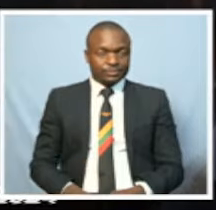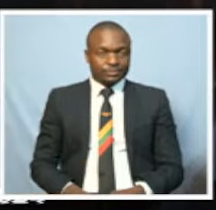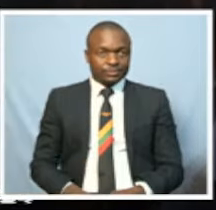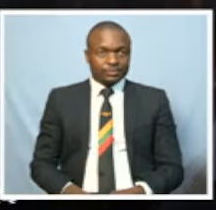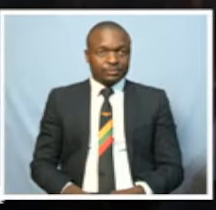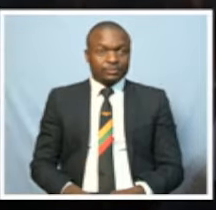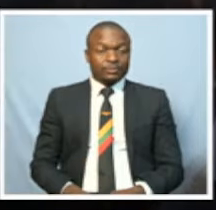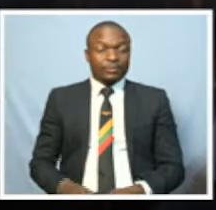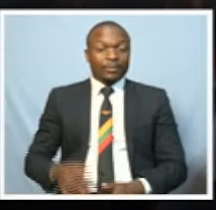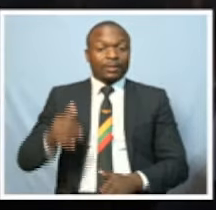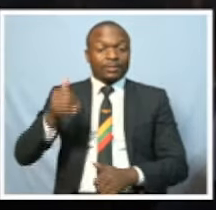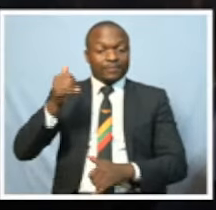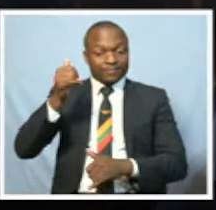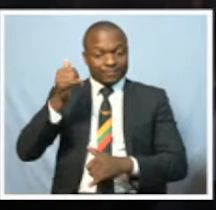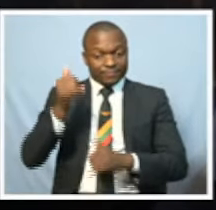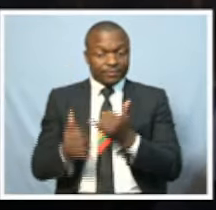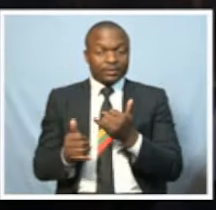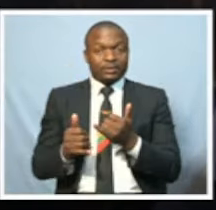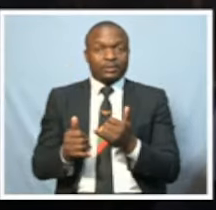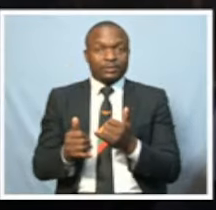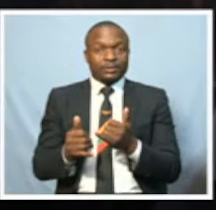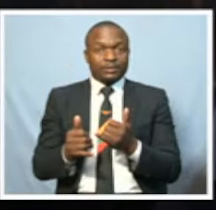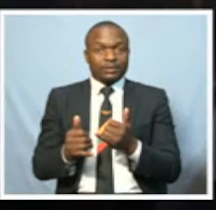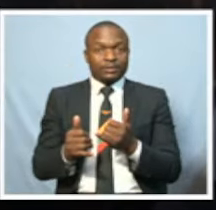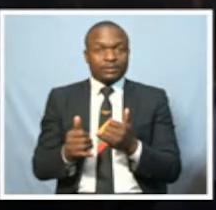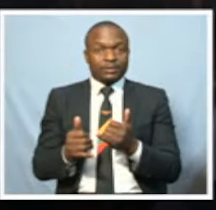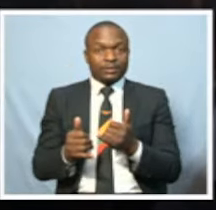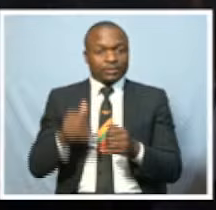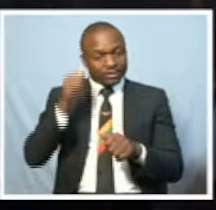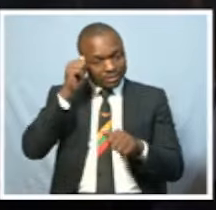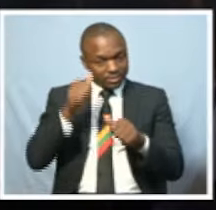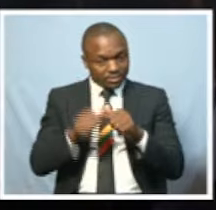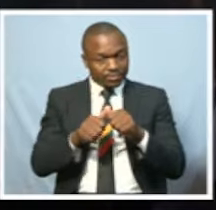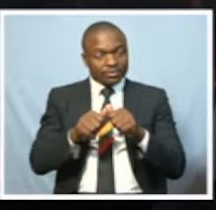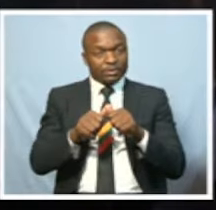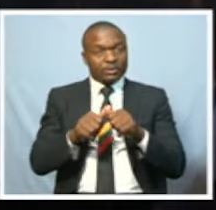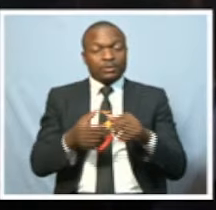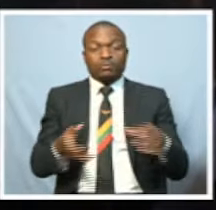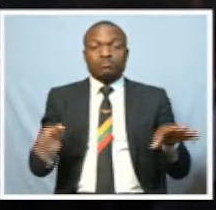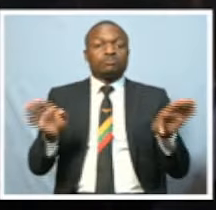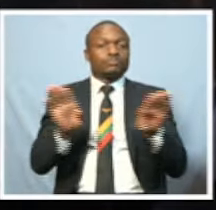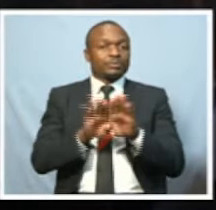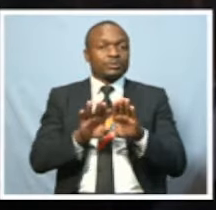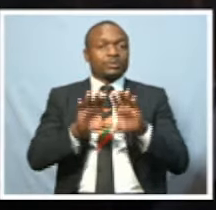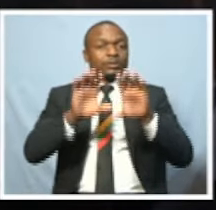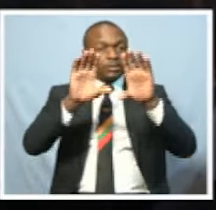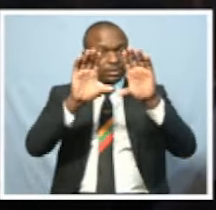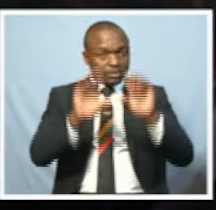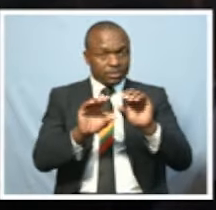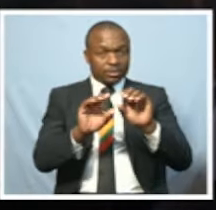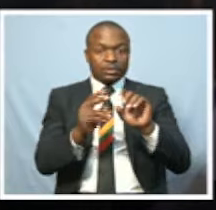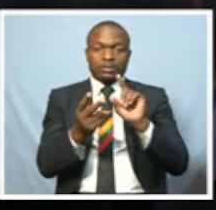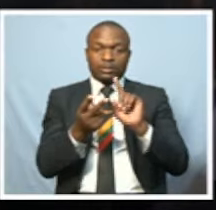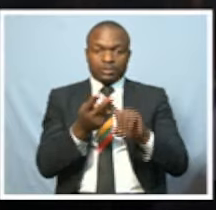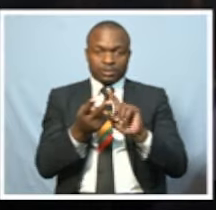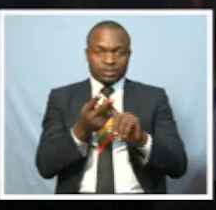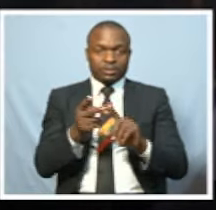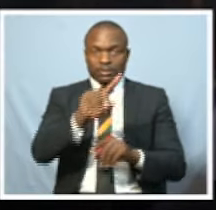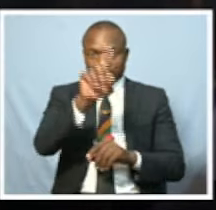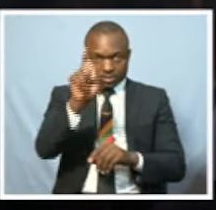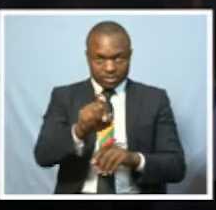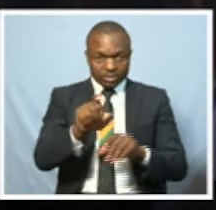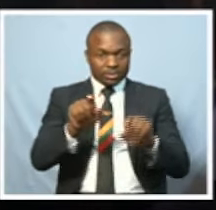The final closure, settlement of the account. The second question on the same